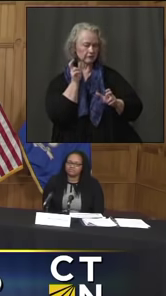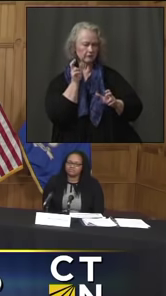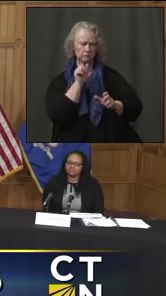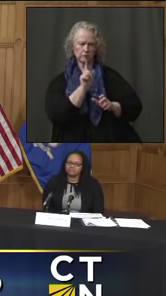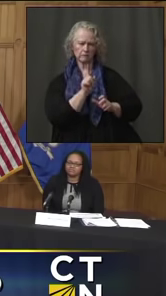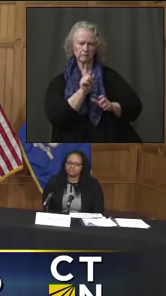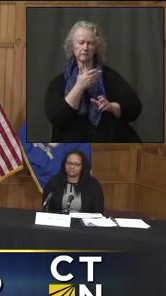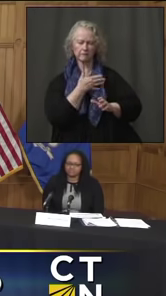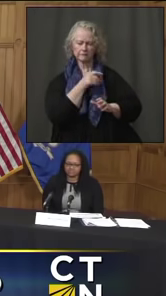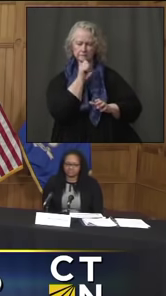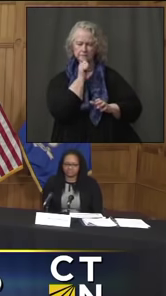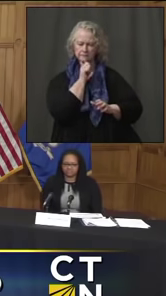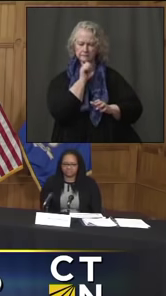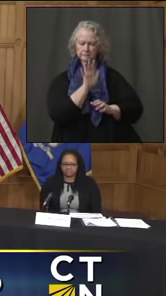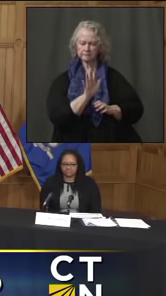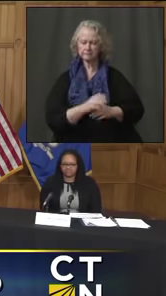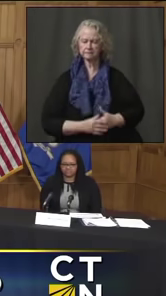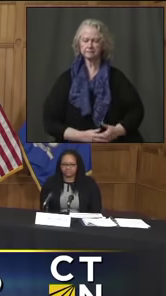Stand by.